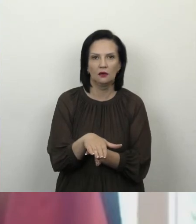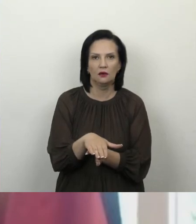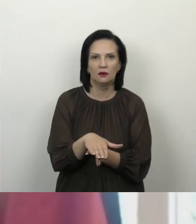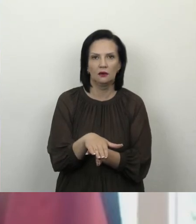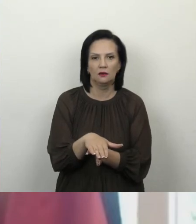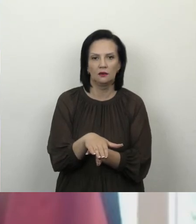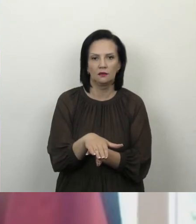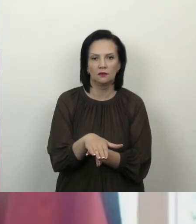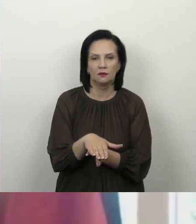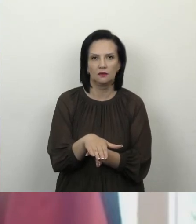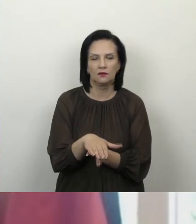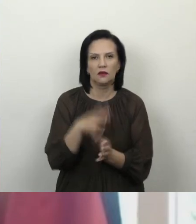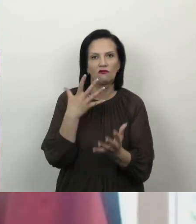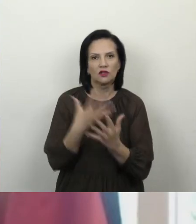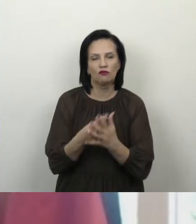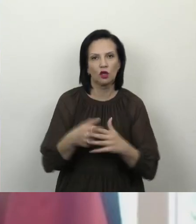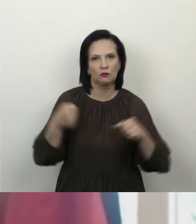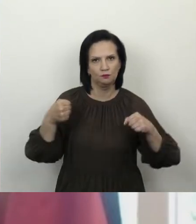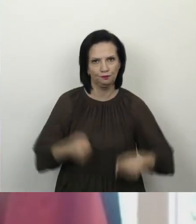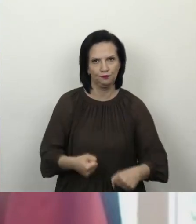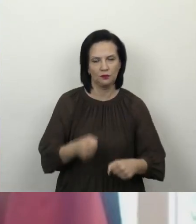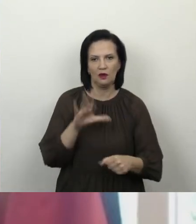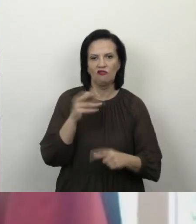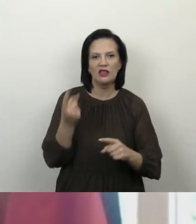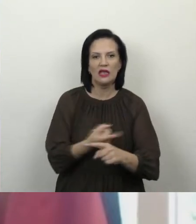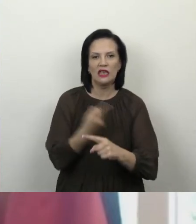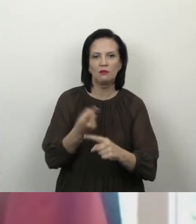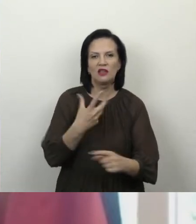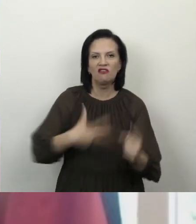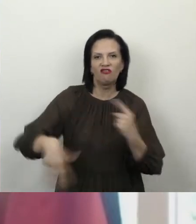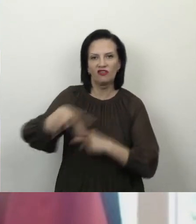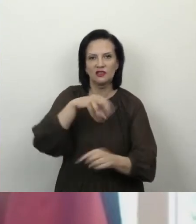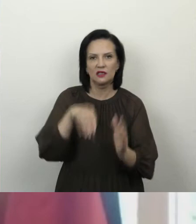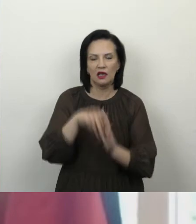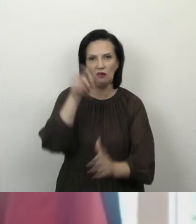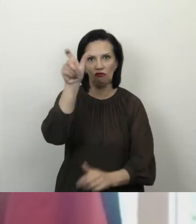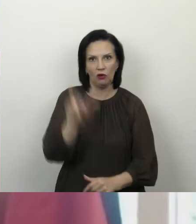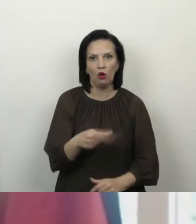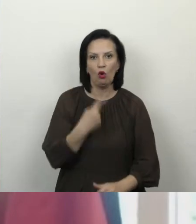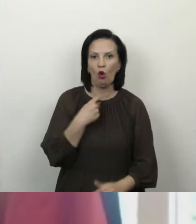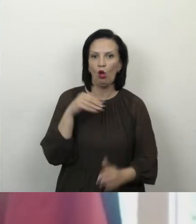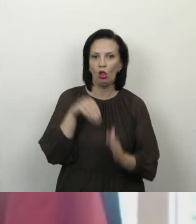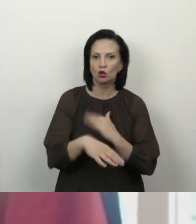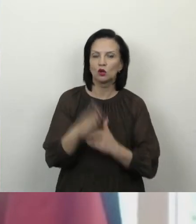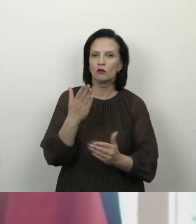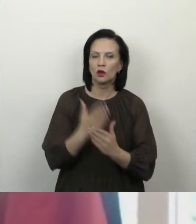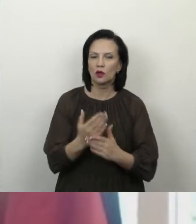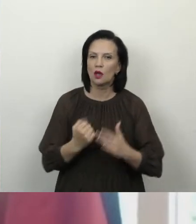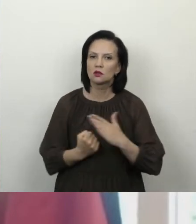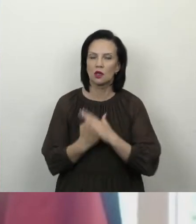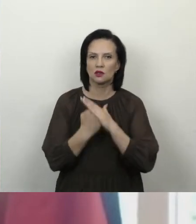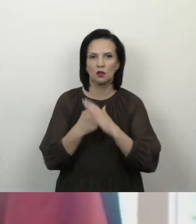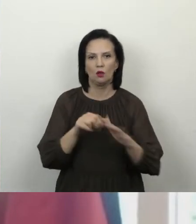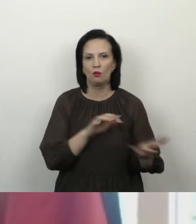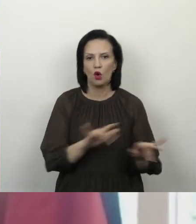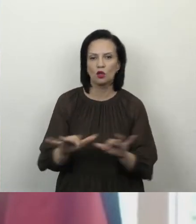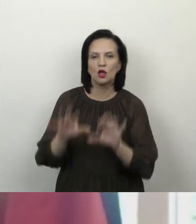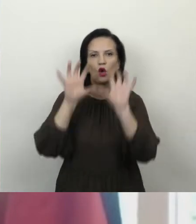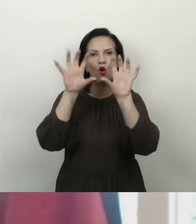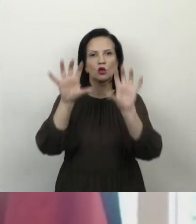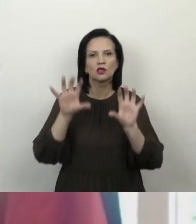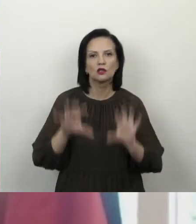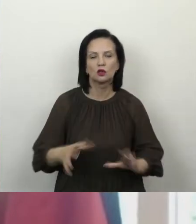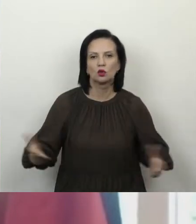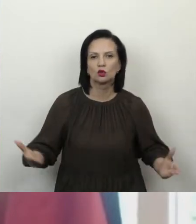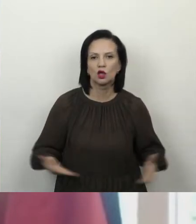bodies. Voting is therefore the fundamental process of constitutional life in which all other state